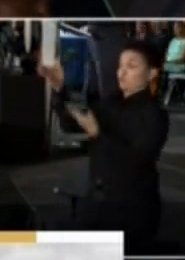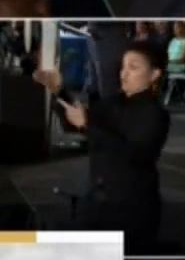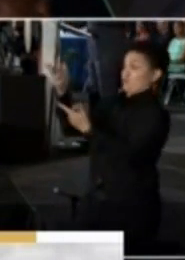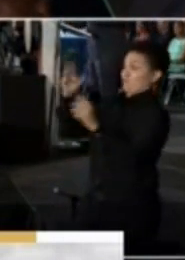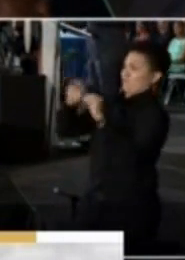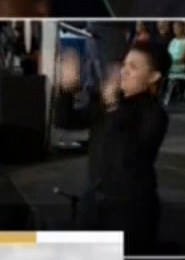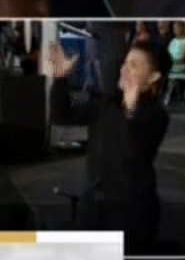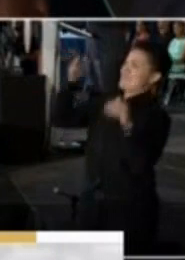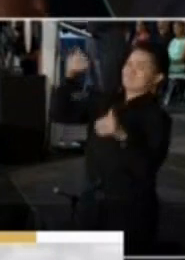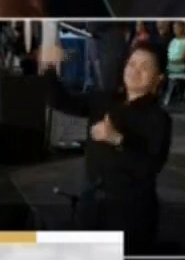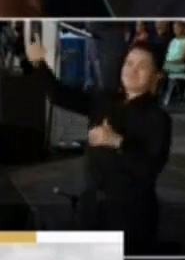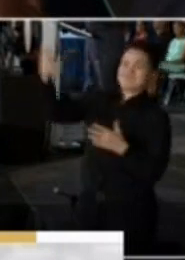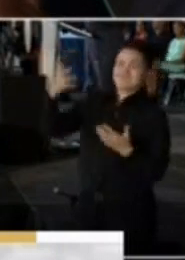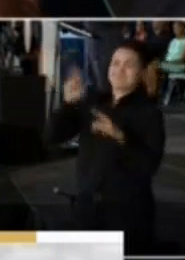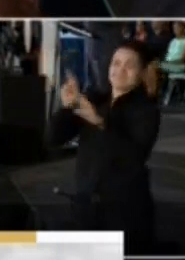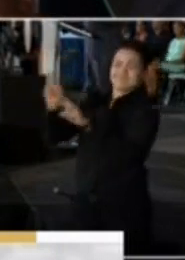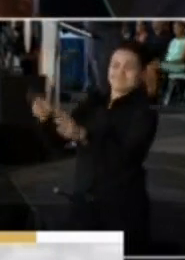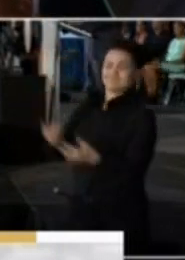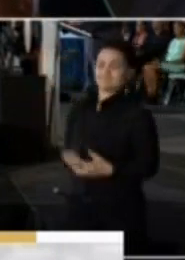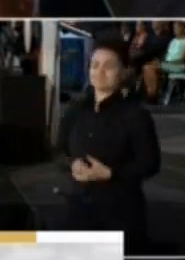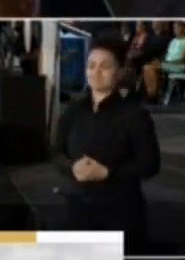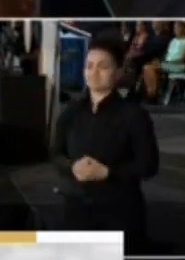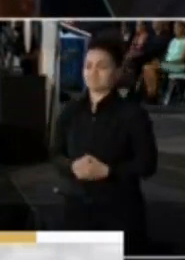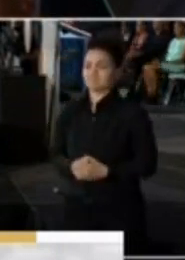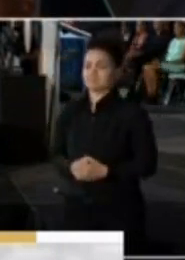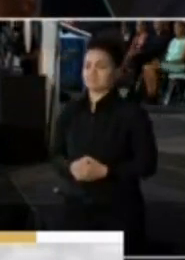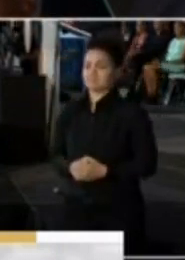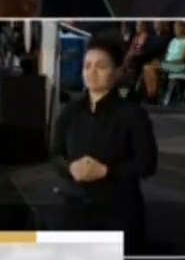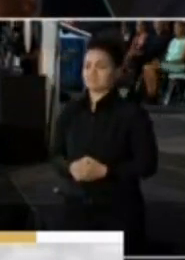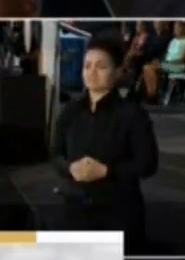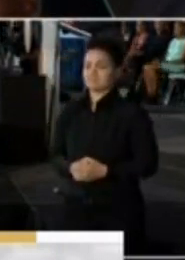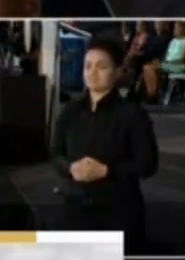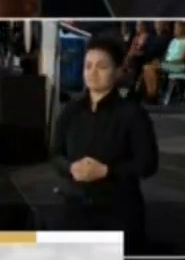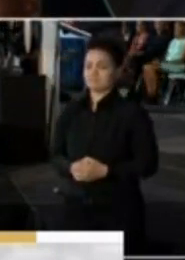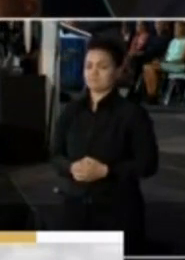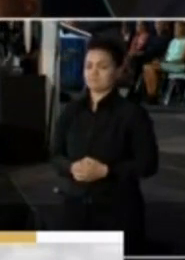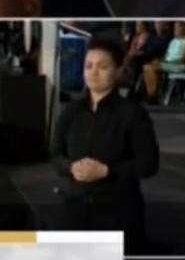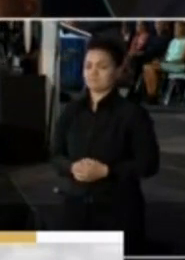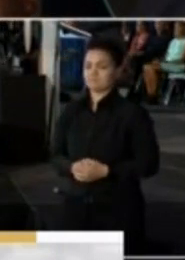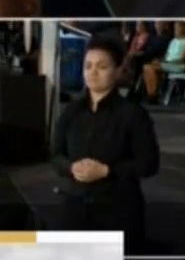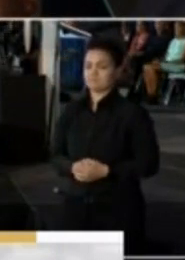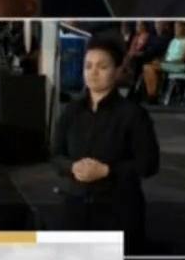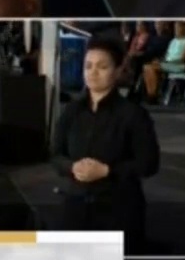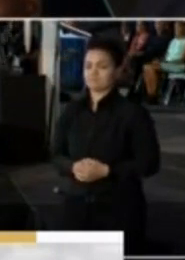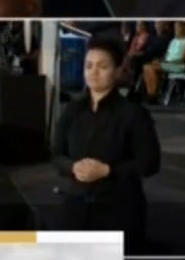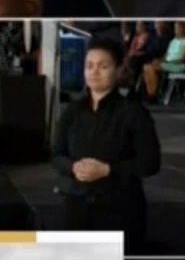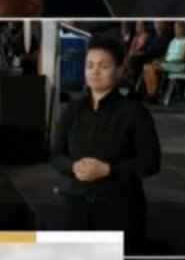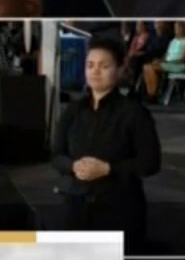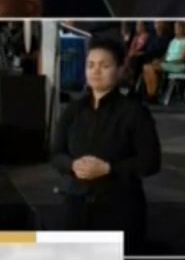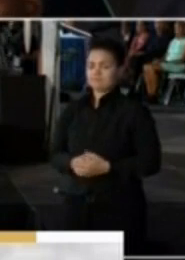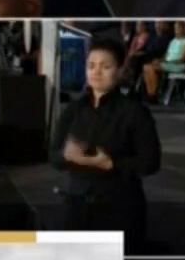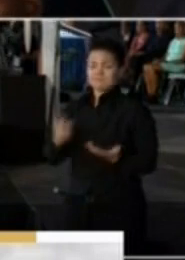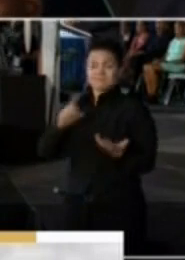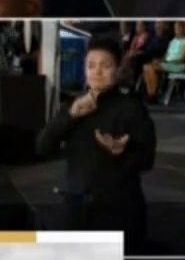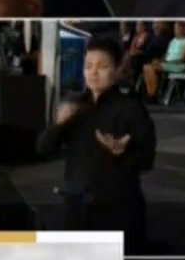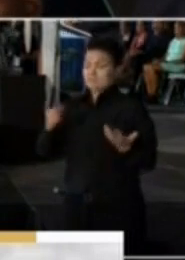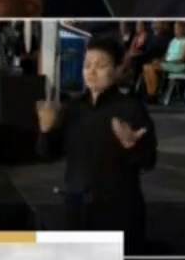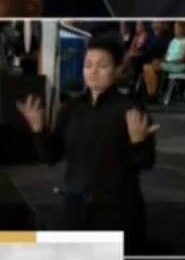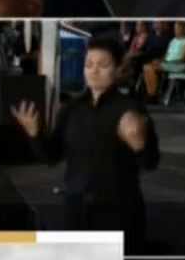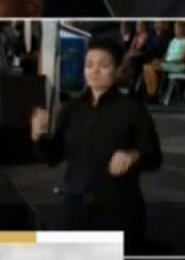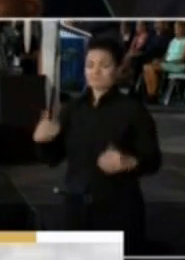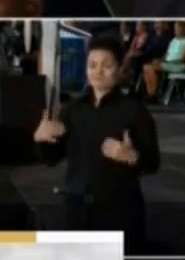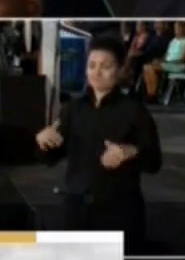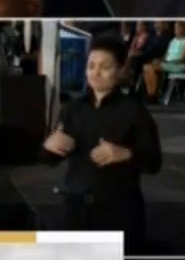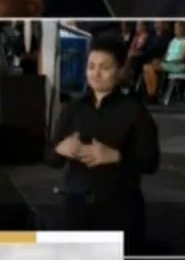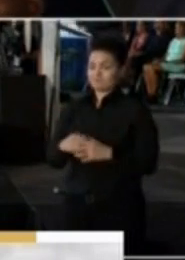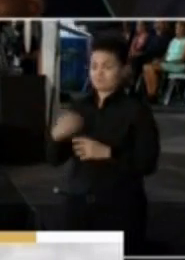was time to collectively see the light at the end of the COVID tunnel. When hundreds of thousands of us